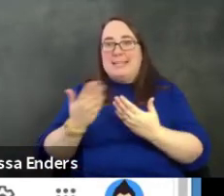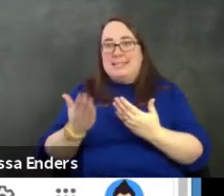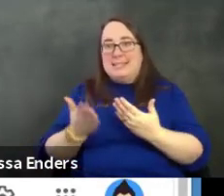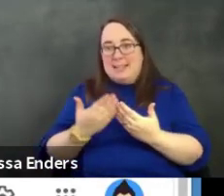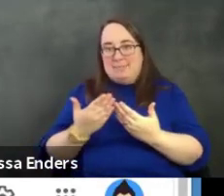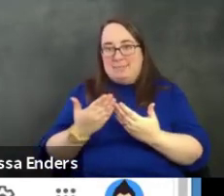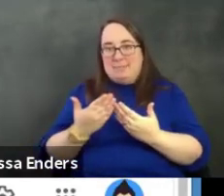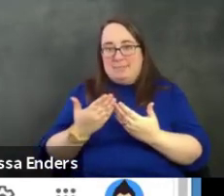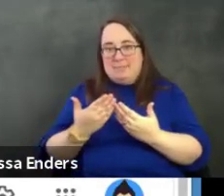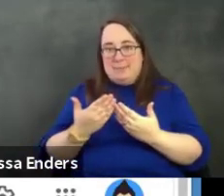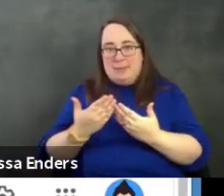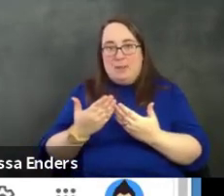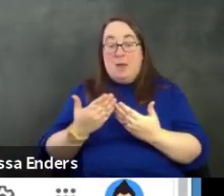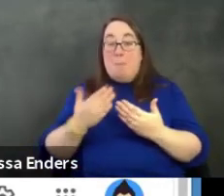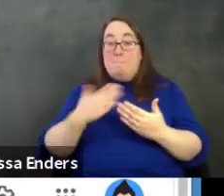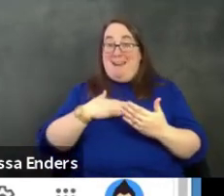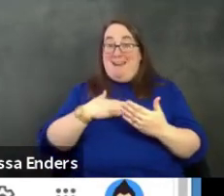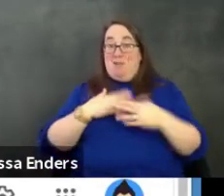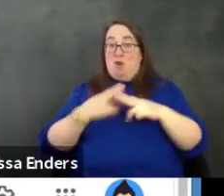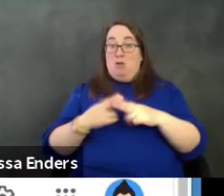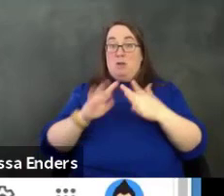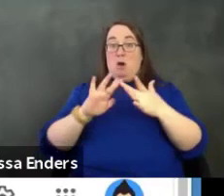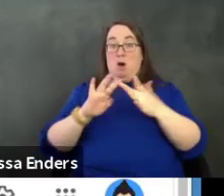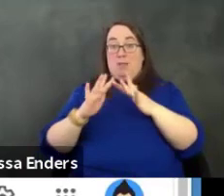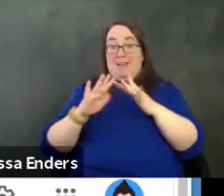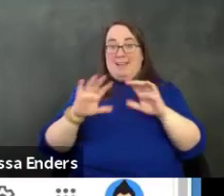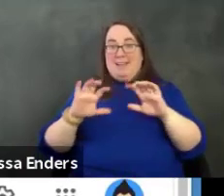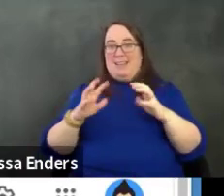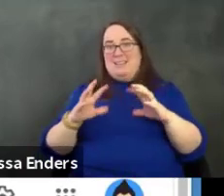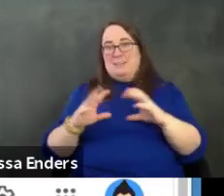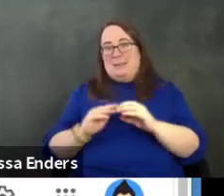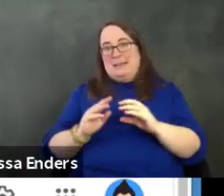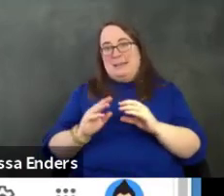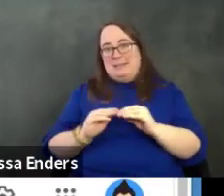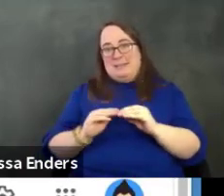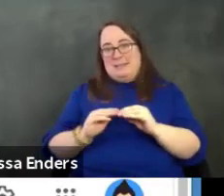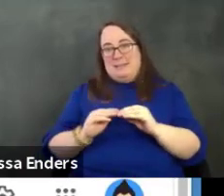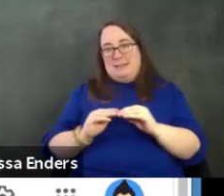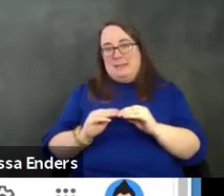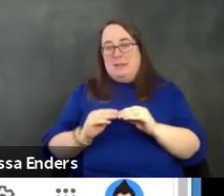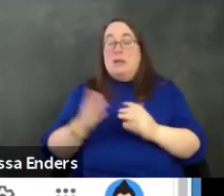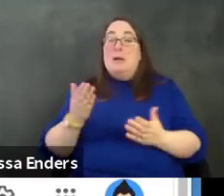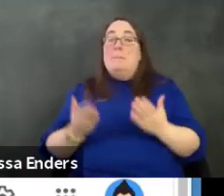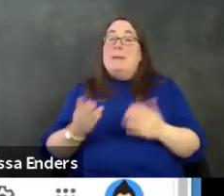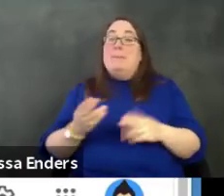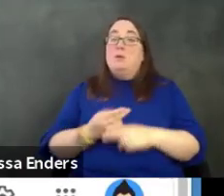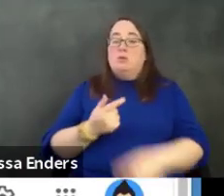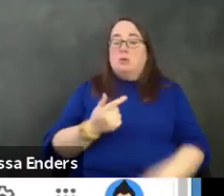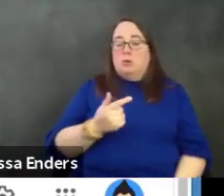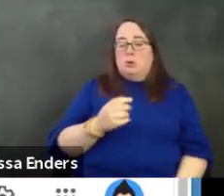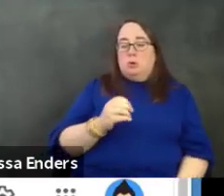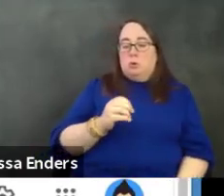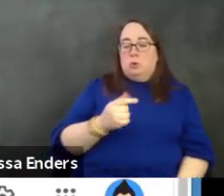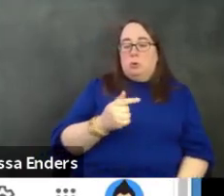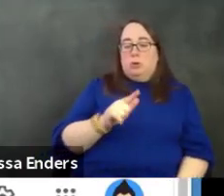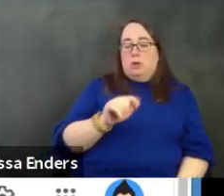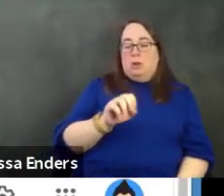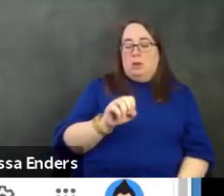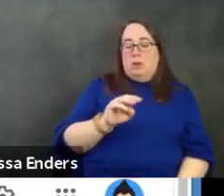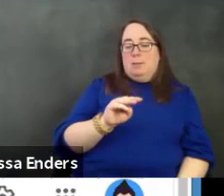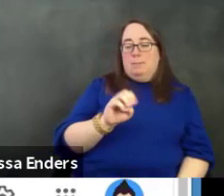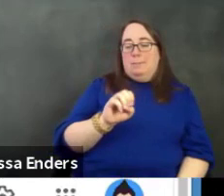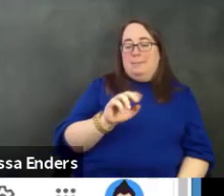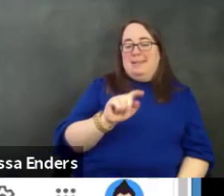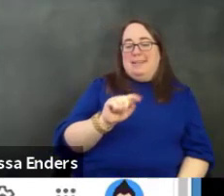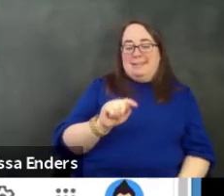for online class meetings. Most of you guys probably are using either Google Meet or Zoom or Microsoft